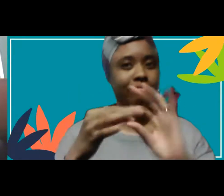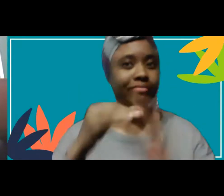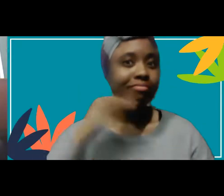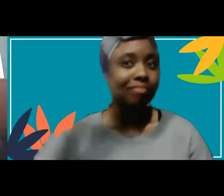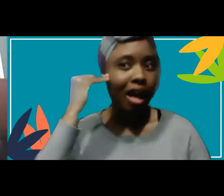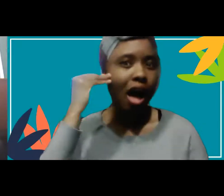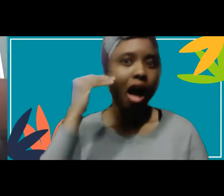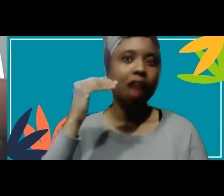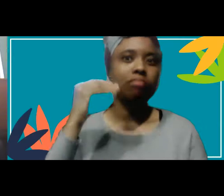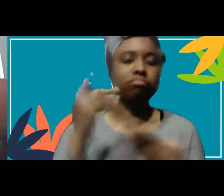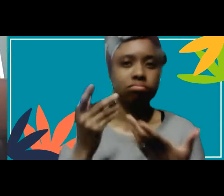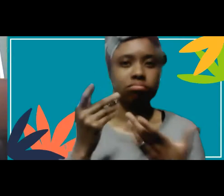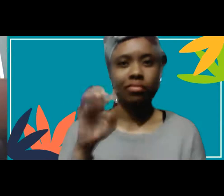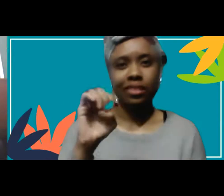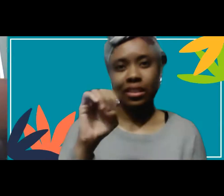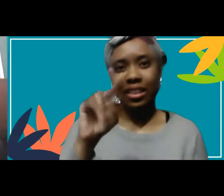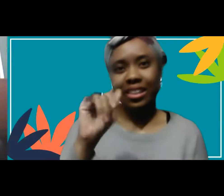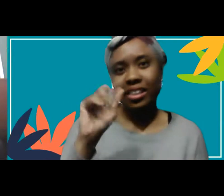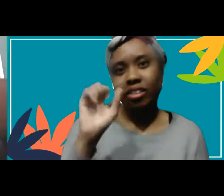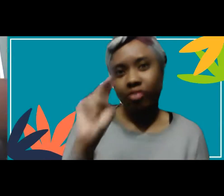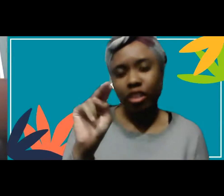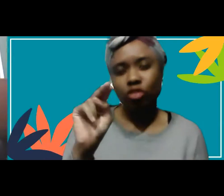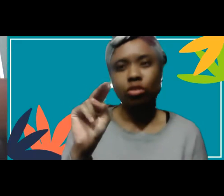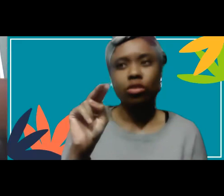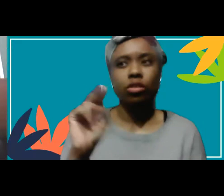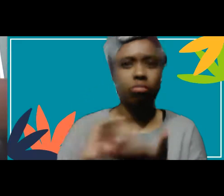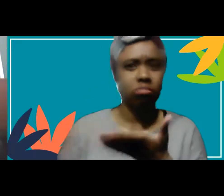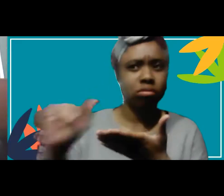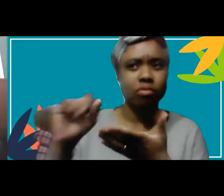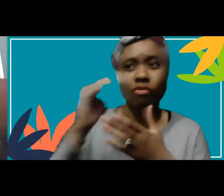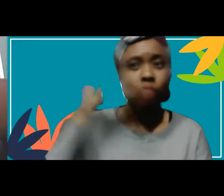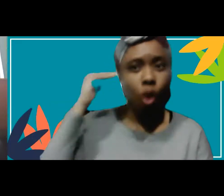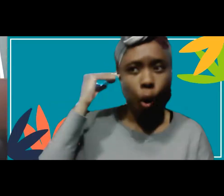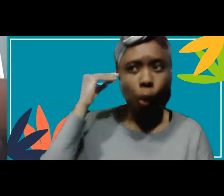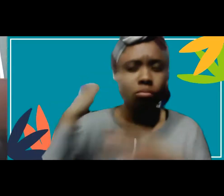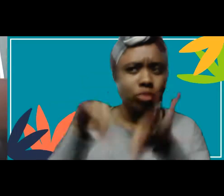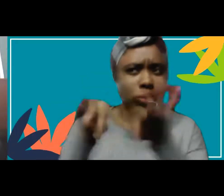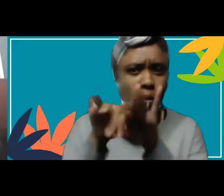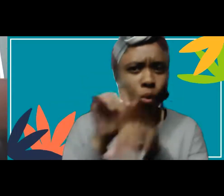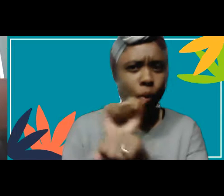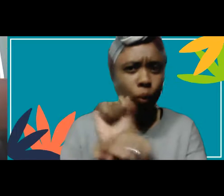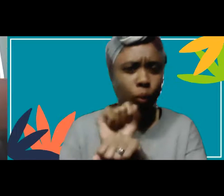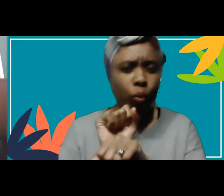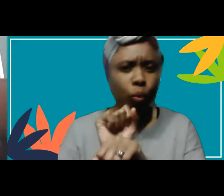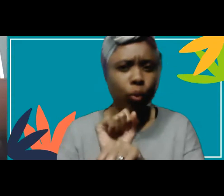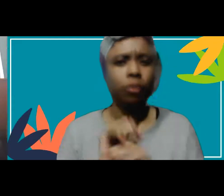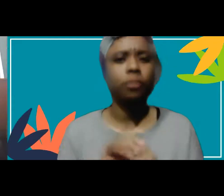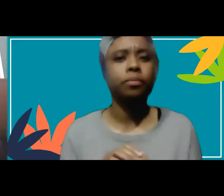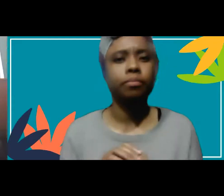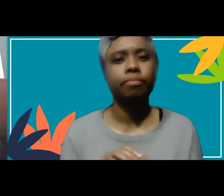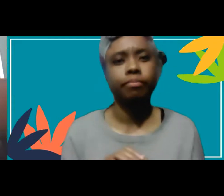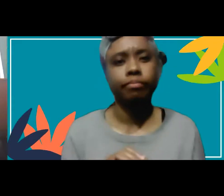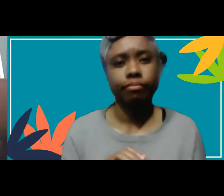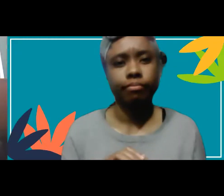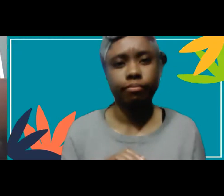eviction defense work that we're doing right now is really critical as well and top of line. We know that